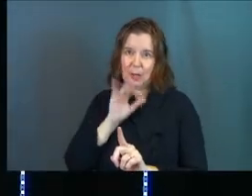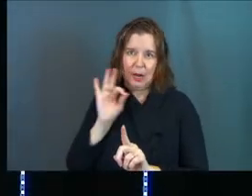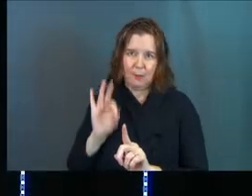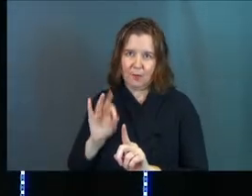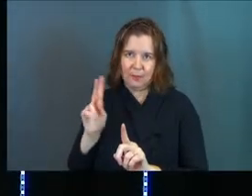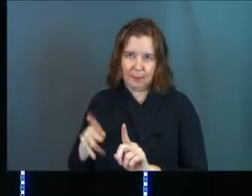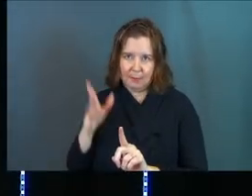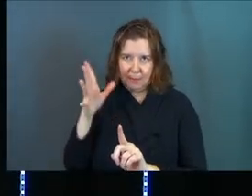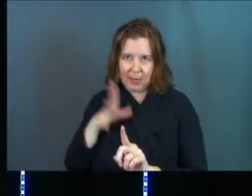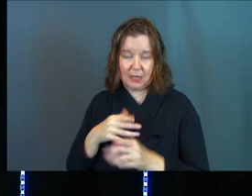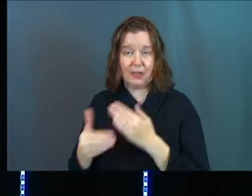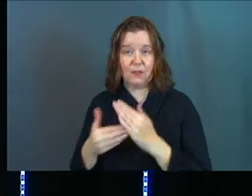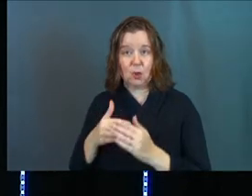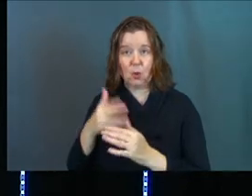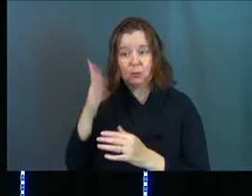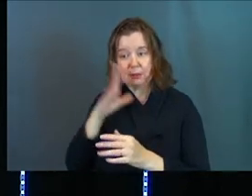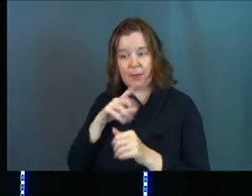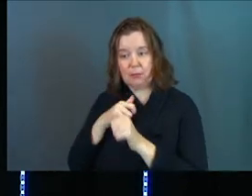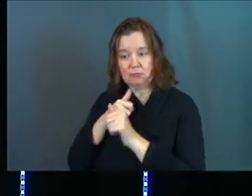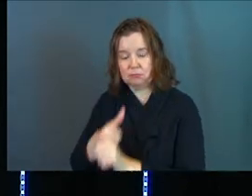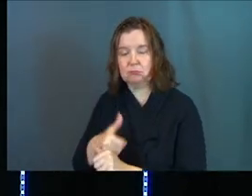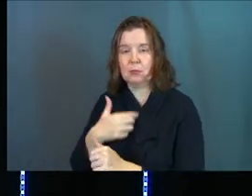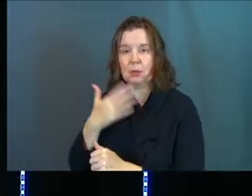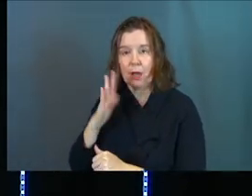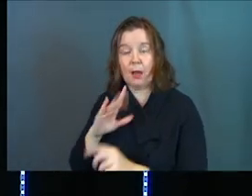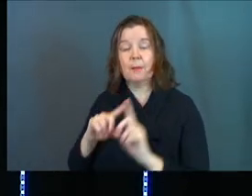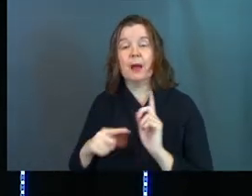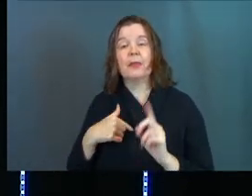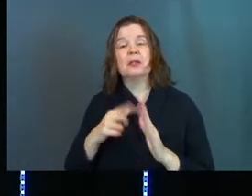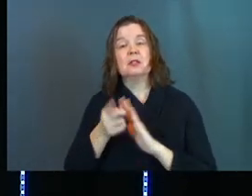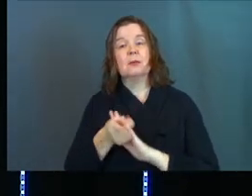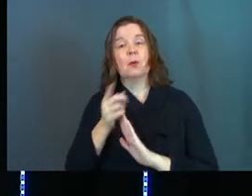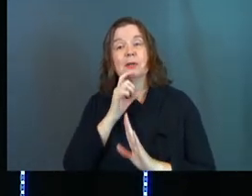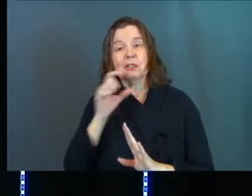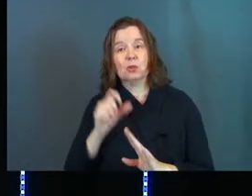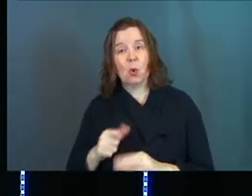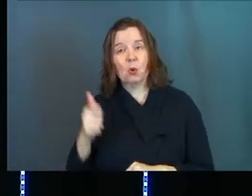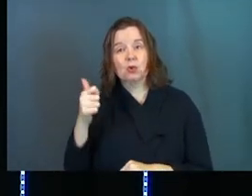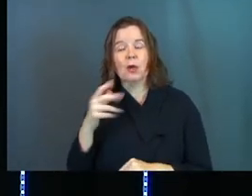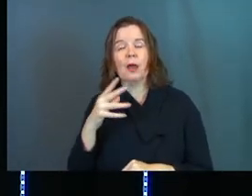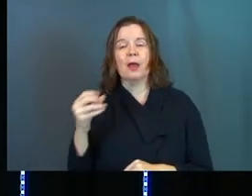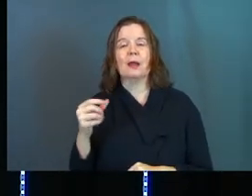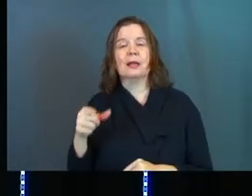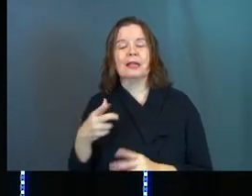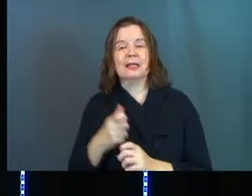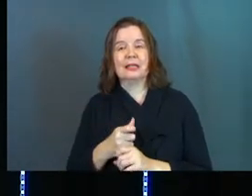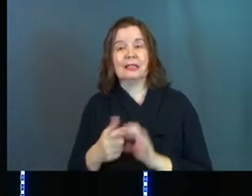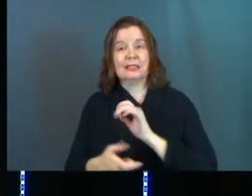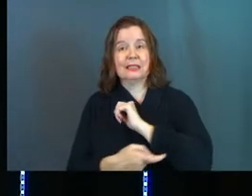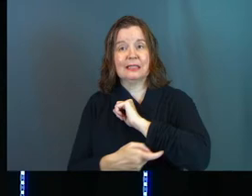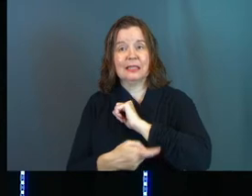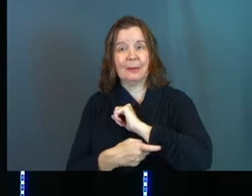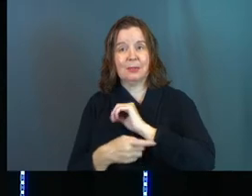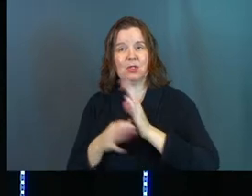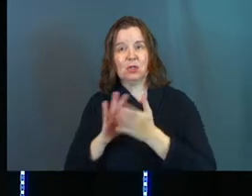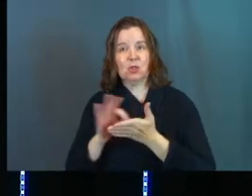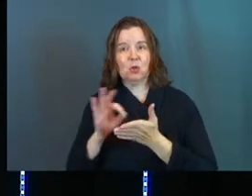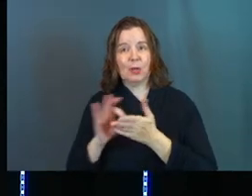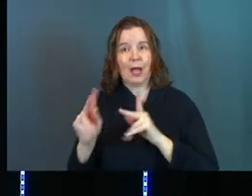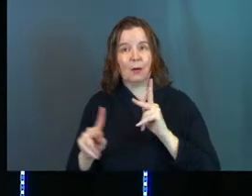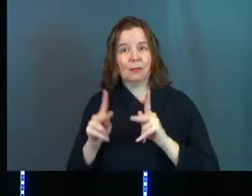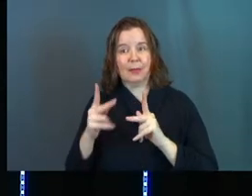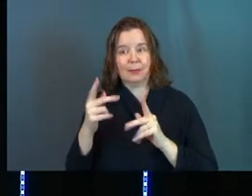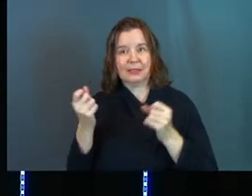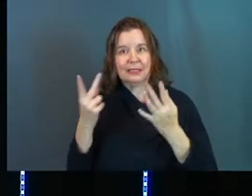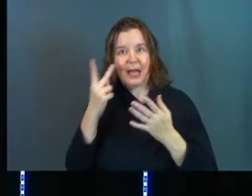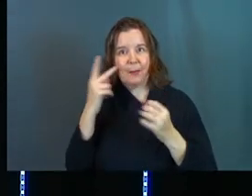perfect person, even though he's a man after God's own heart. But there's this moment, he's older, and he gets tempted to count God's people